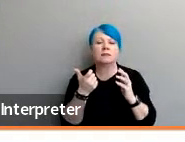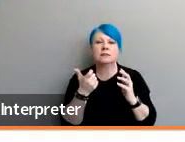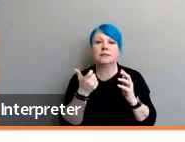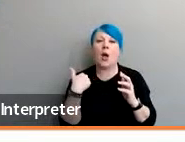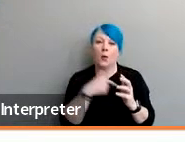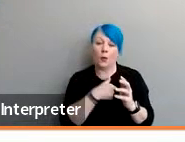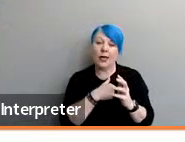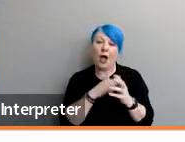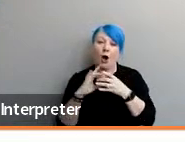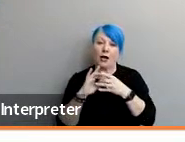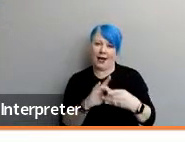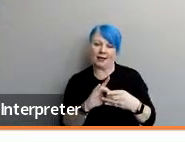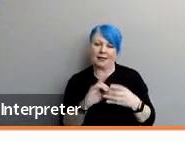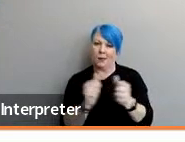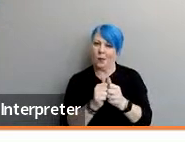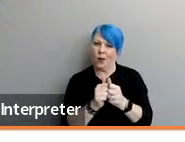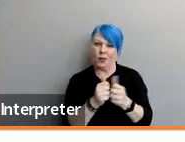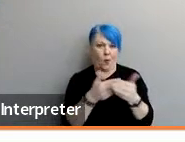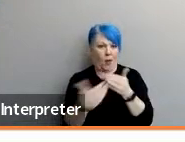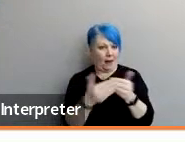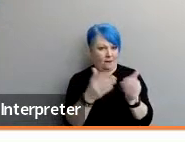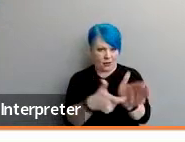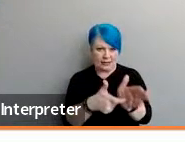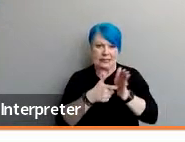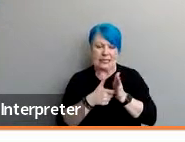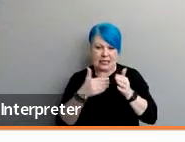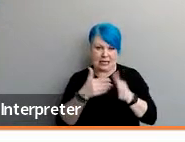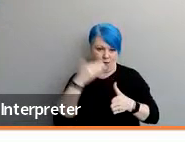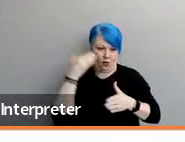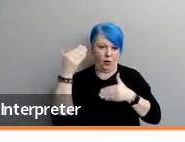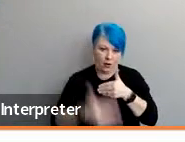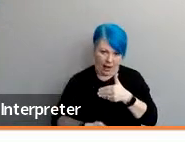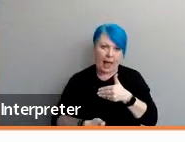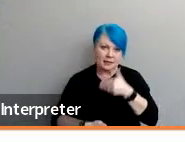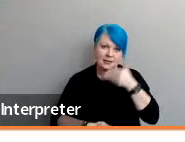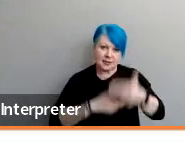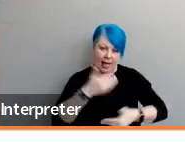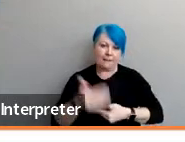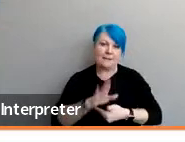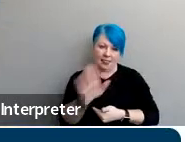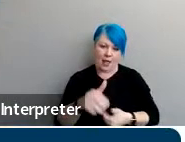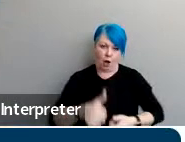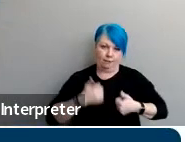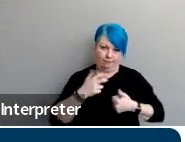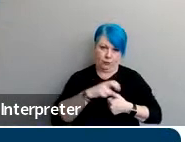them with what is needed next to keep them on their journey or their pathway to employment.